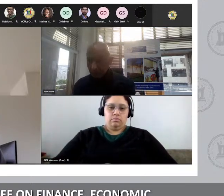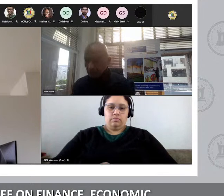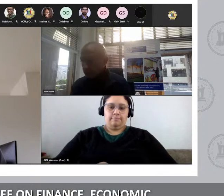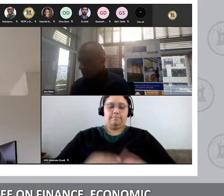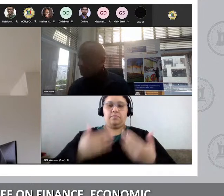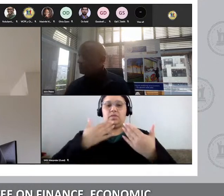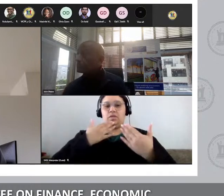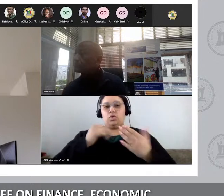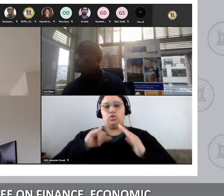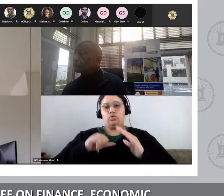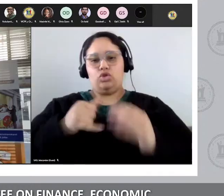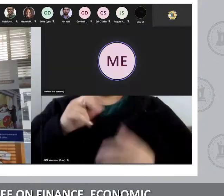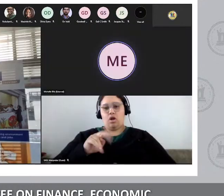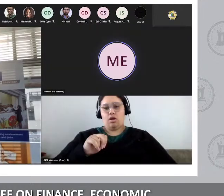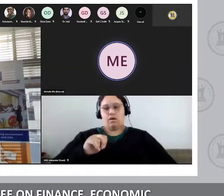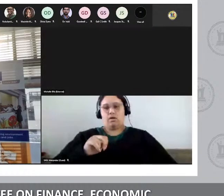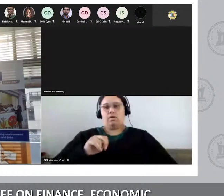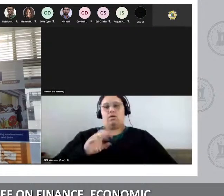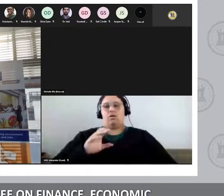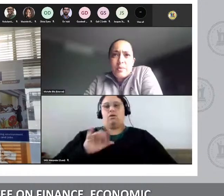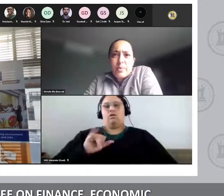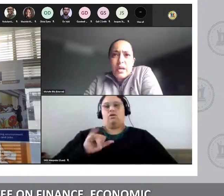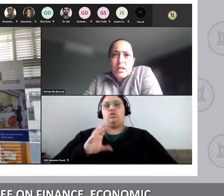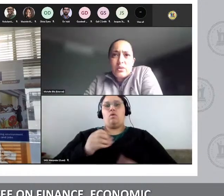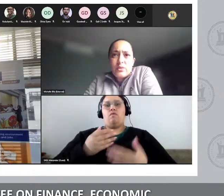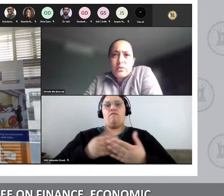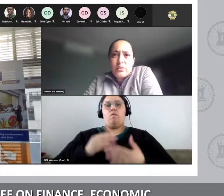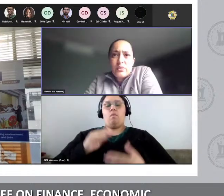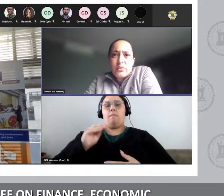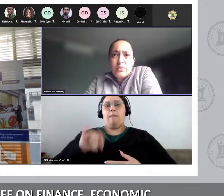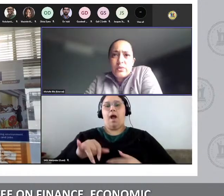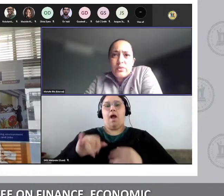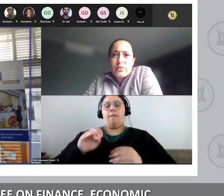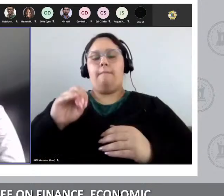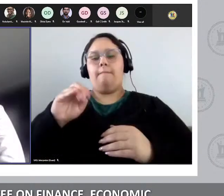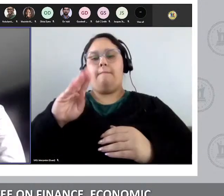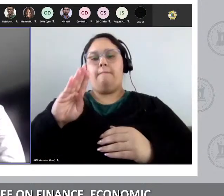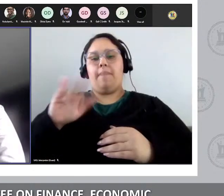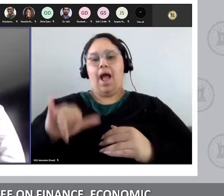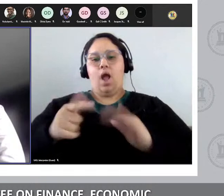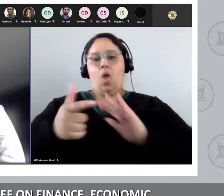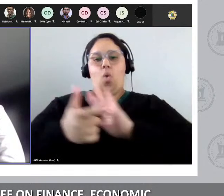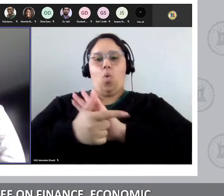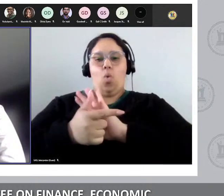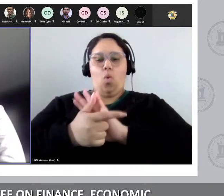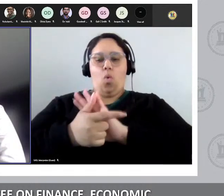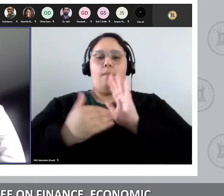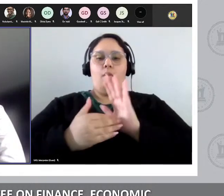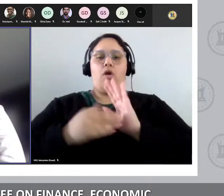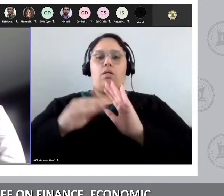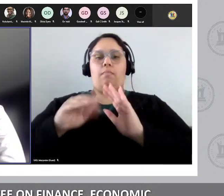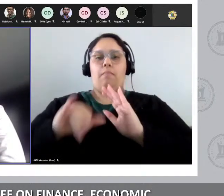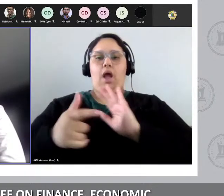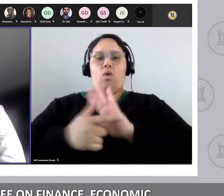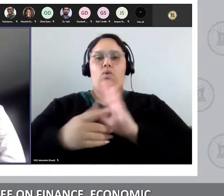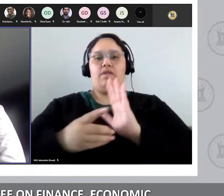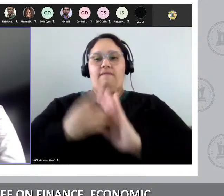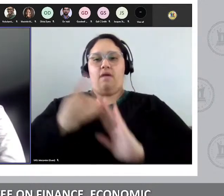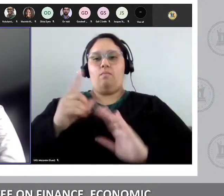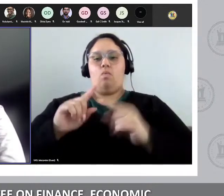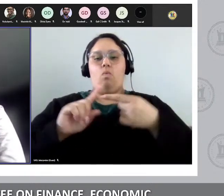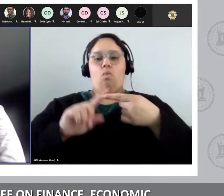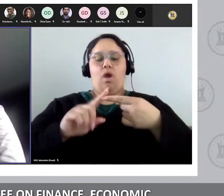Thank you, John. So in terms of the bylaws, the model bylaws that were developed, there was one for